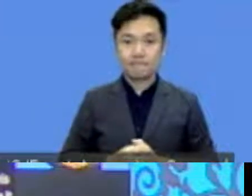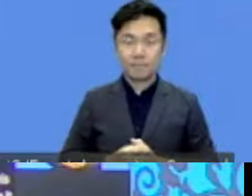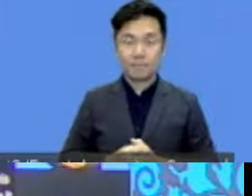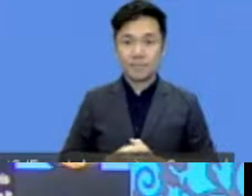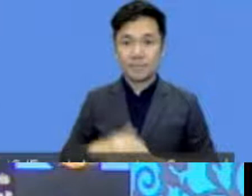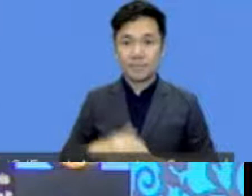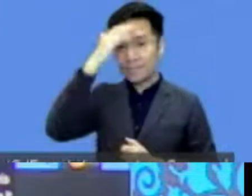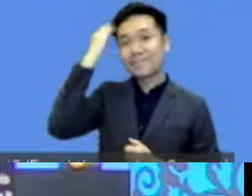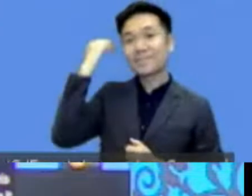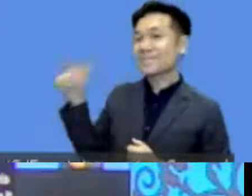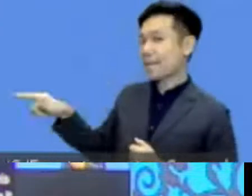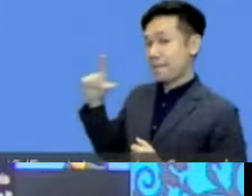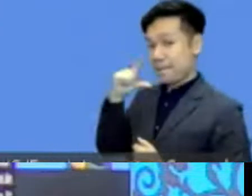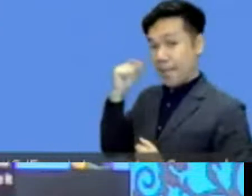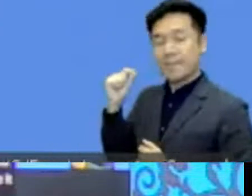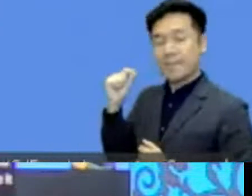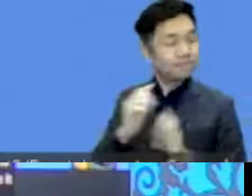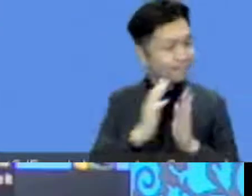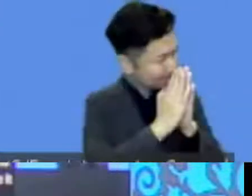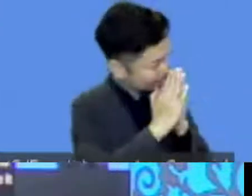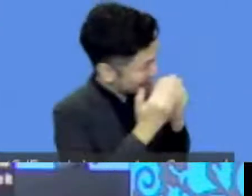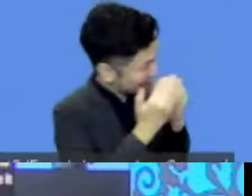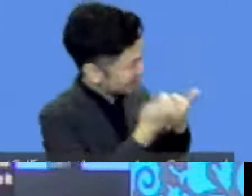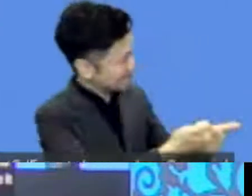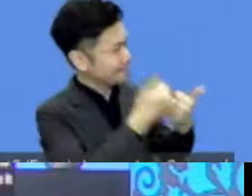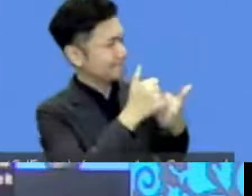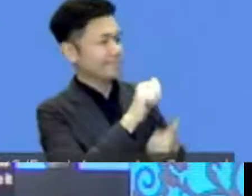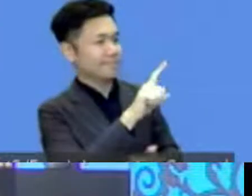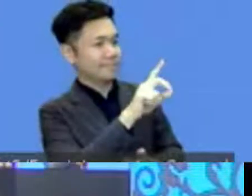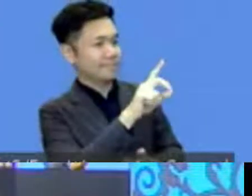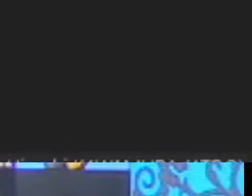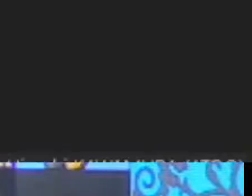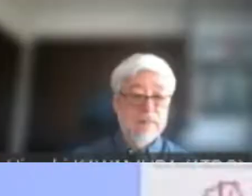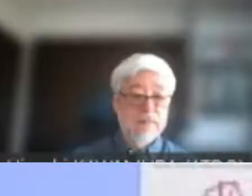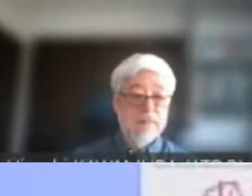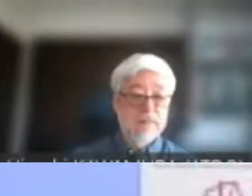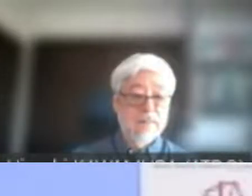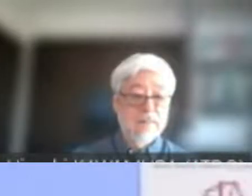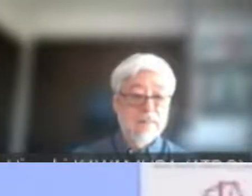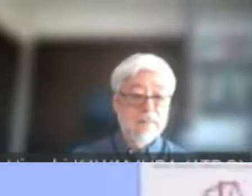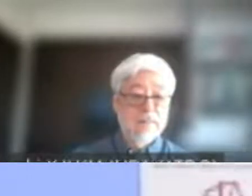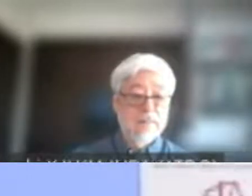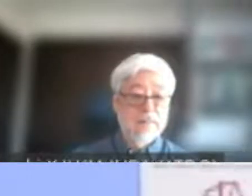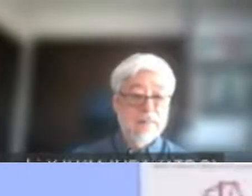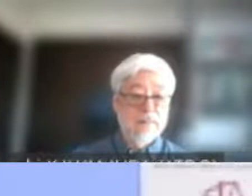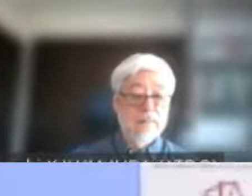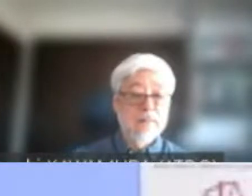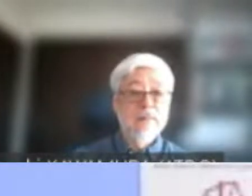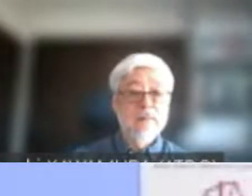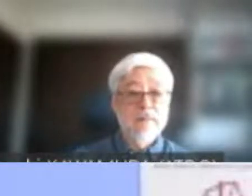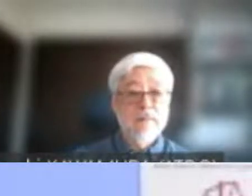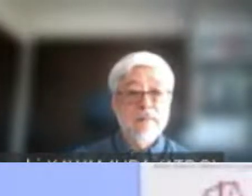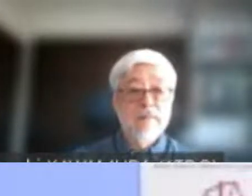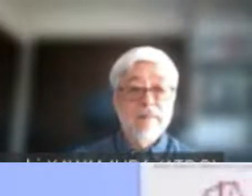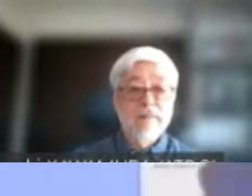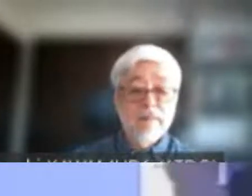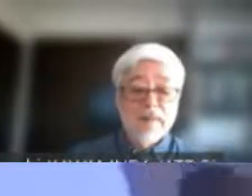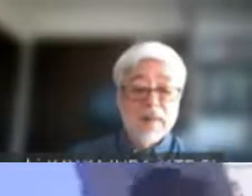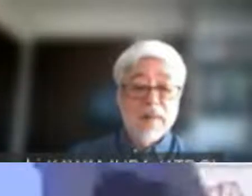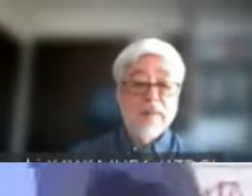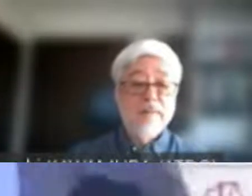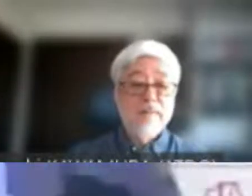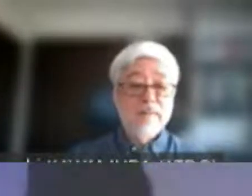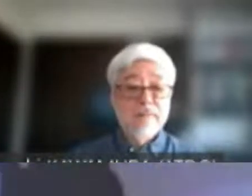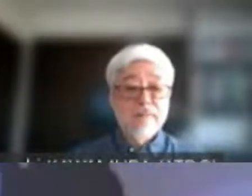Okay, thank you very much, Nina. We'll have to immediately, we're running behind time, so we'll immediately have to go to the next speaker.